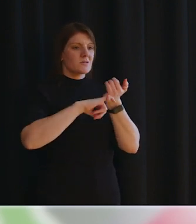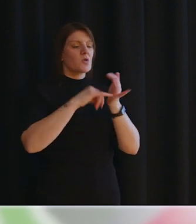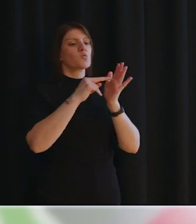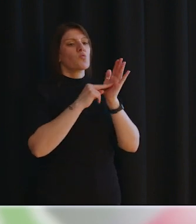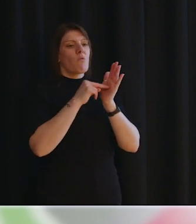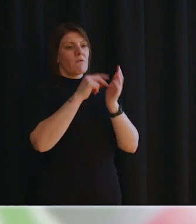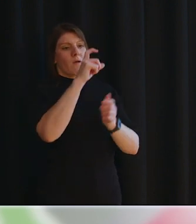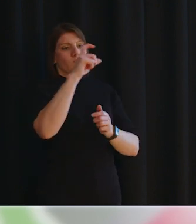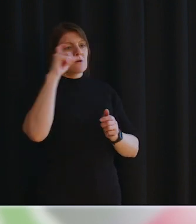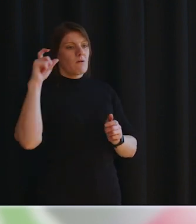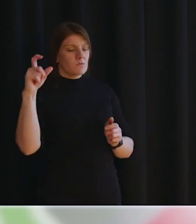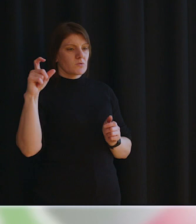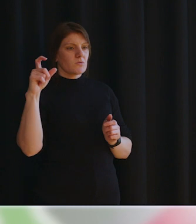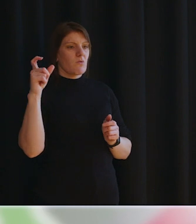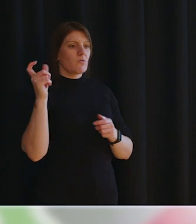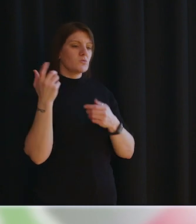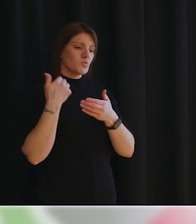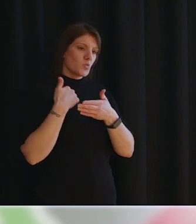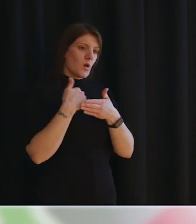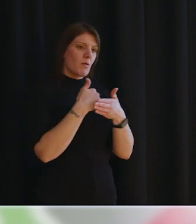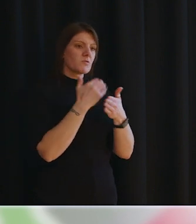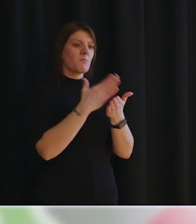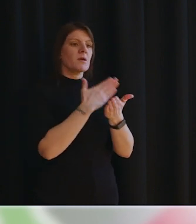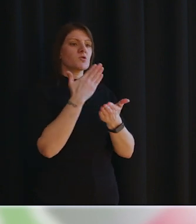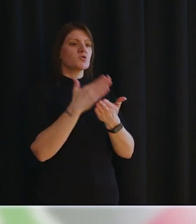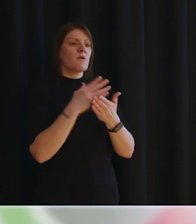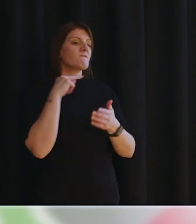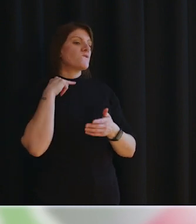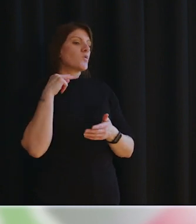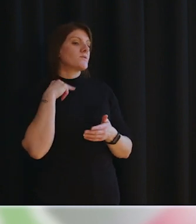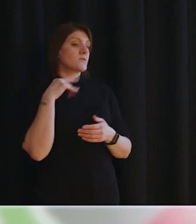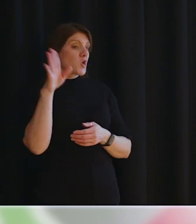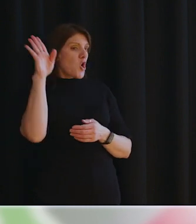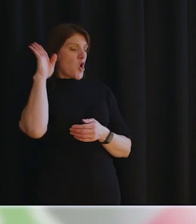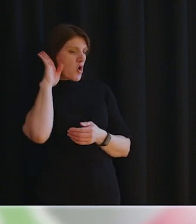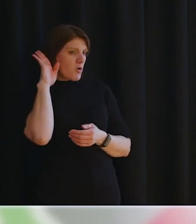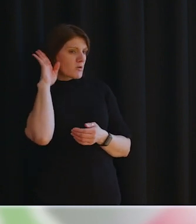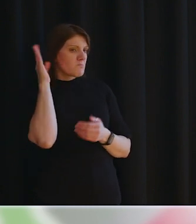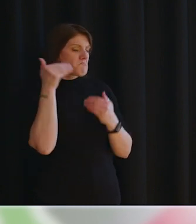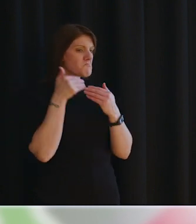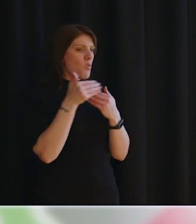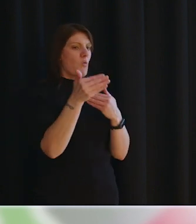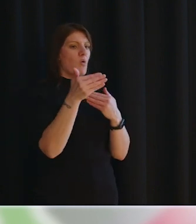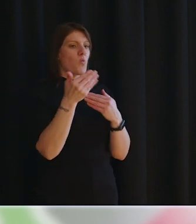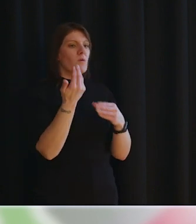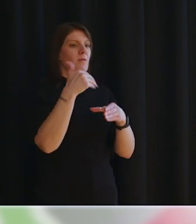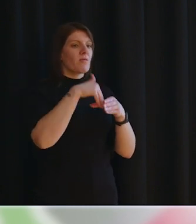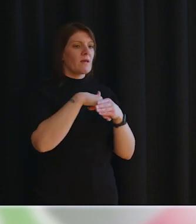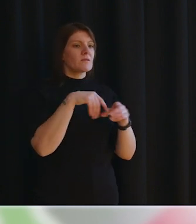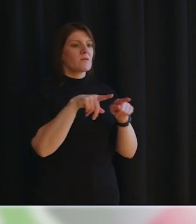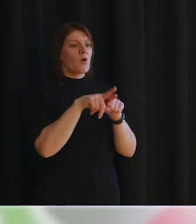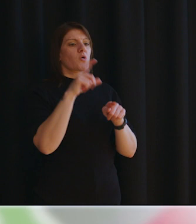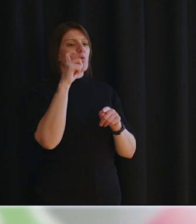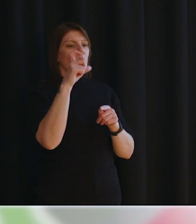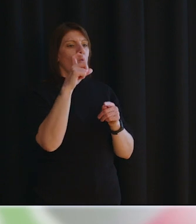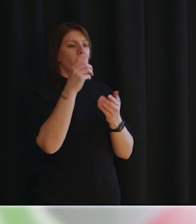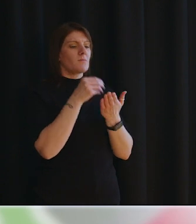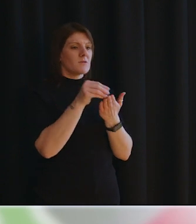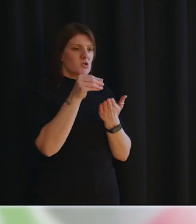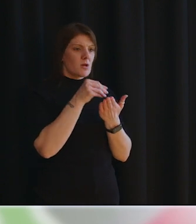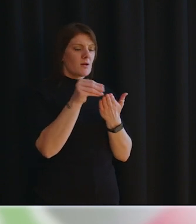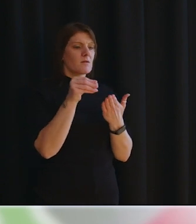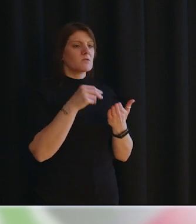County Council to ensure that people's voices are more heard within things like commissioning, so when they're